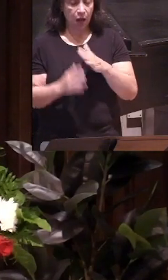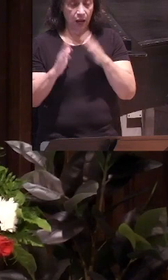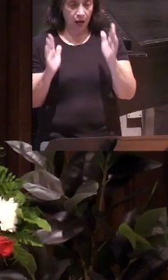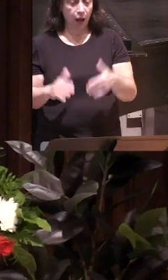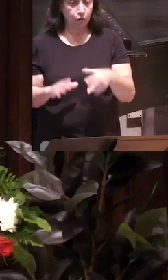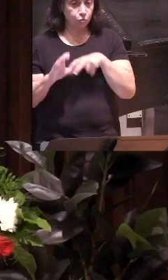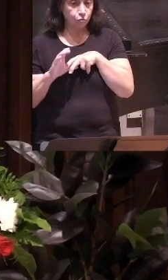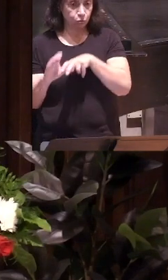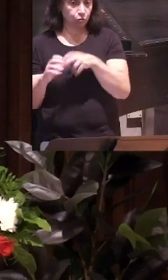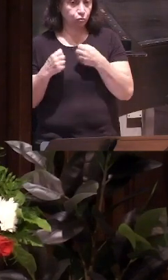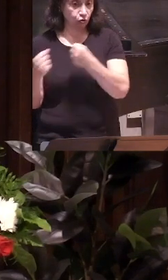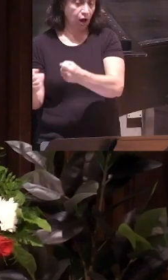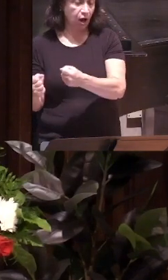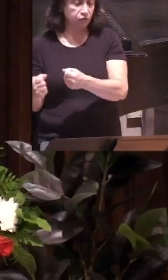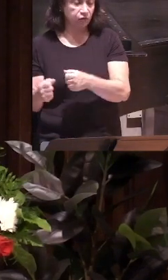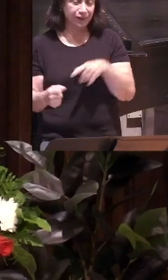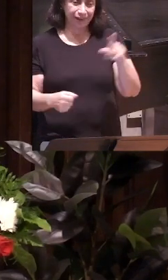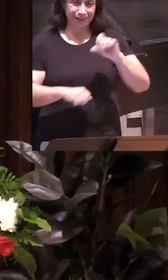designated driver.